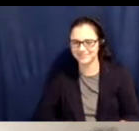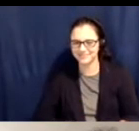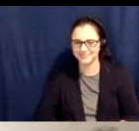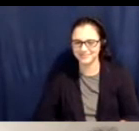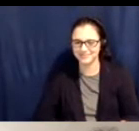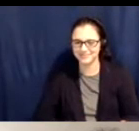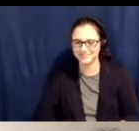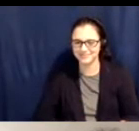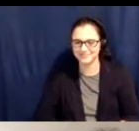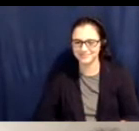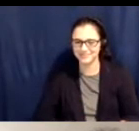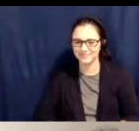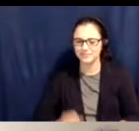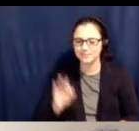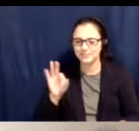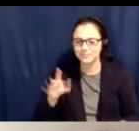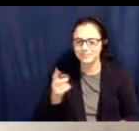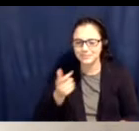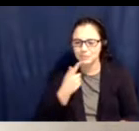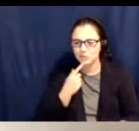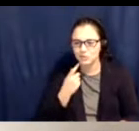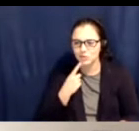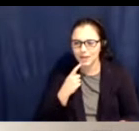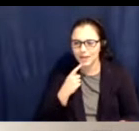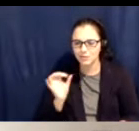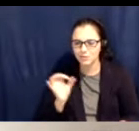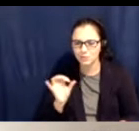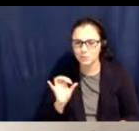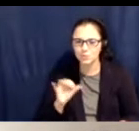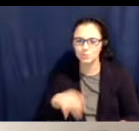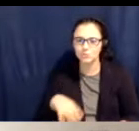But just a hint of red in there, bringing that